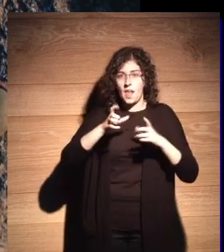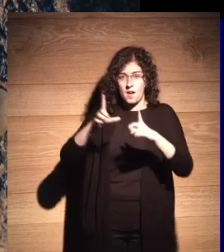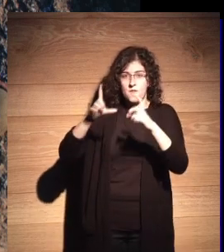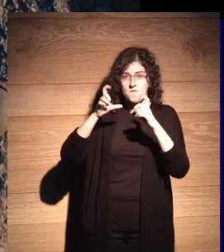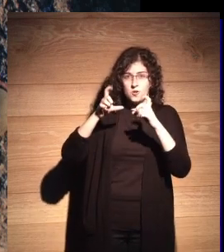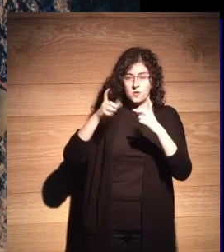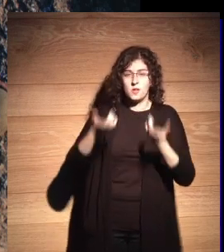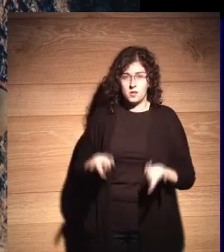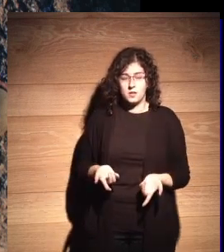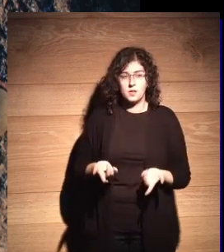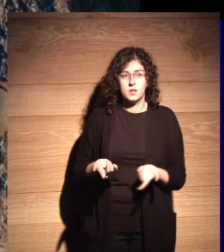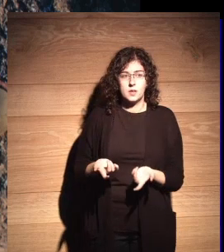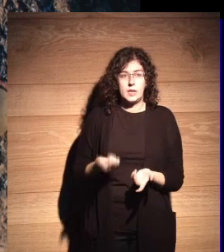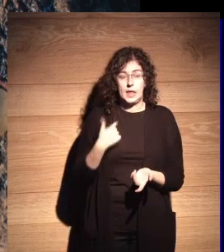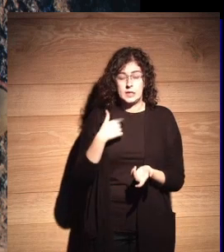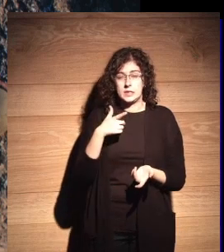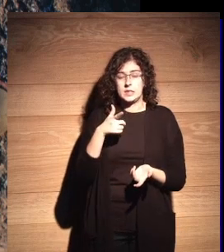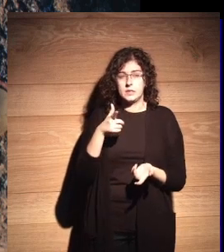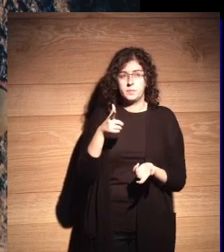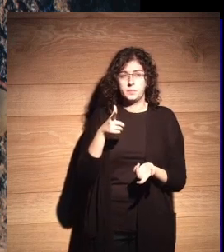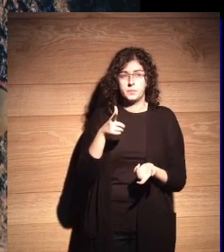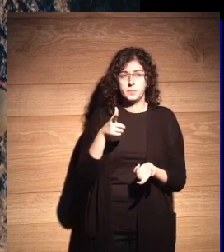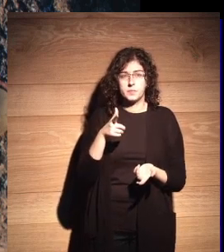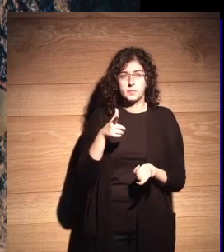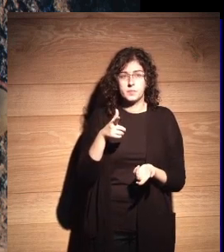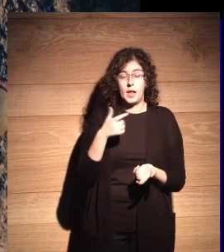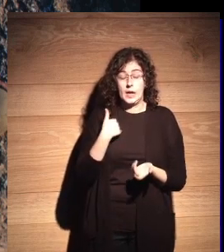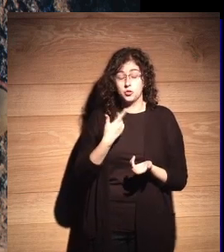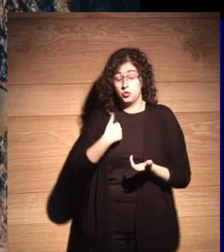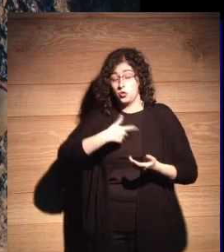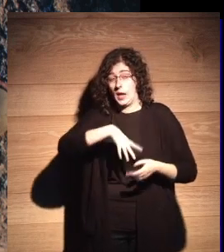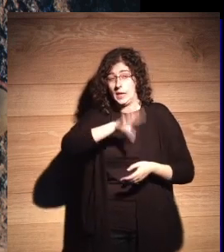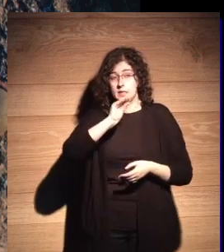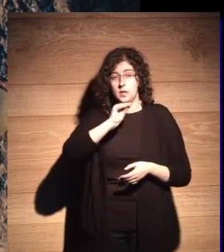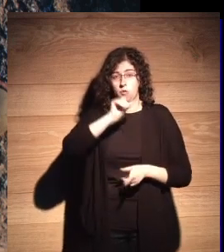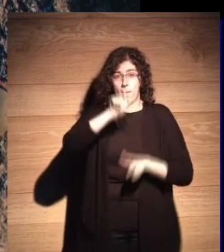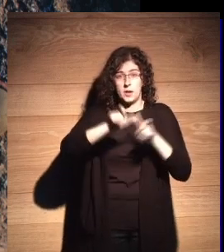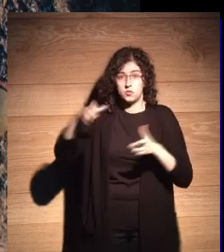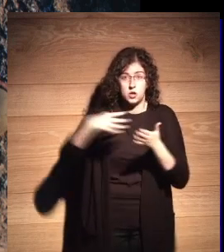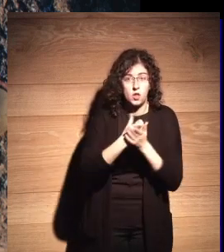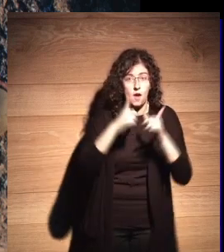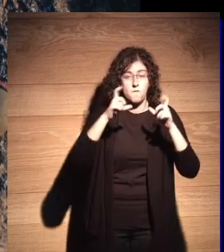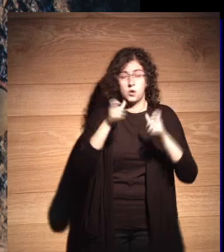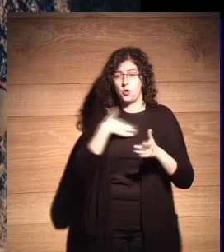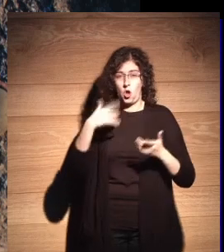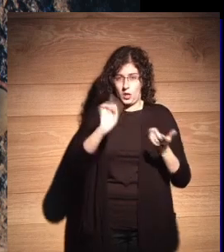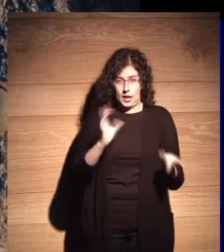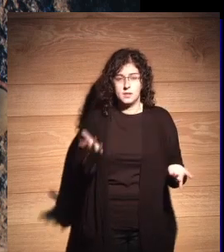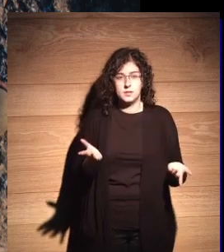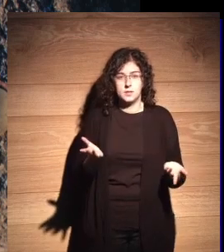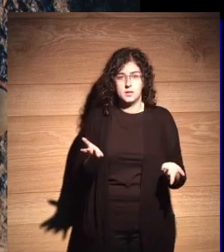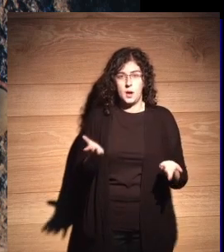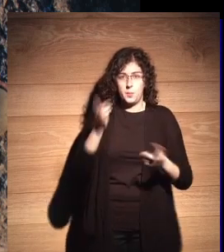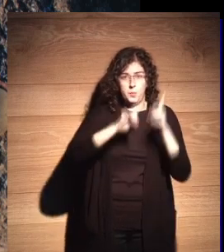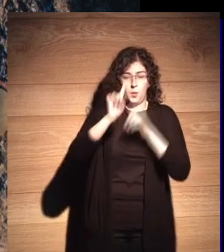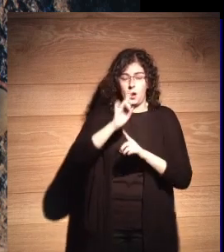and understand that not everybody wants to be photographed, and that's fine. So you just move on. But this is always, I